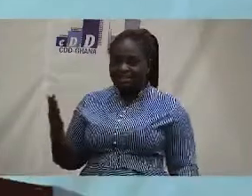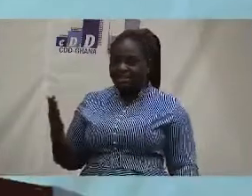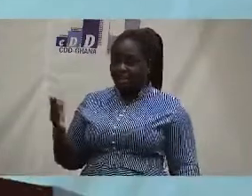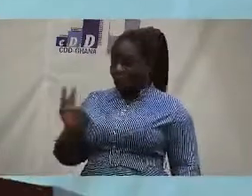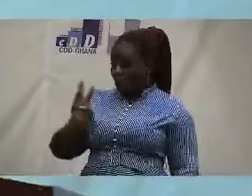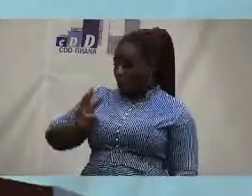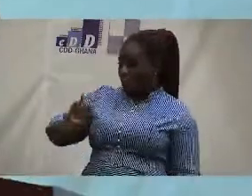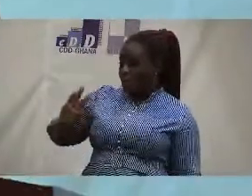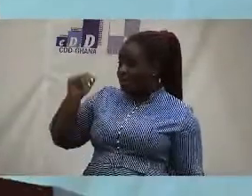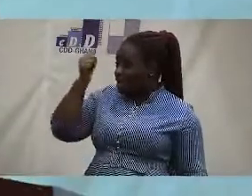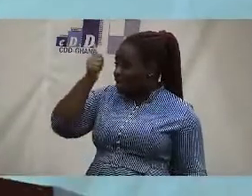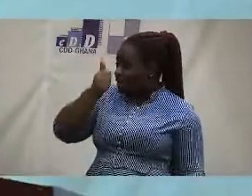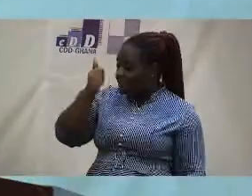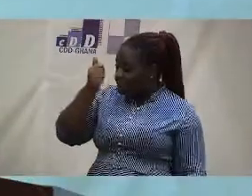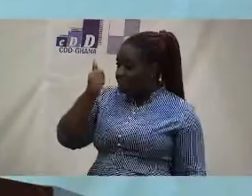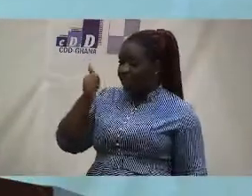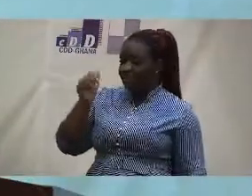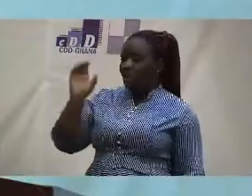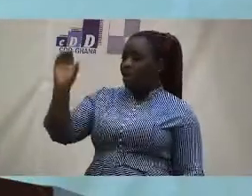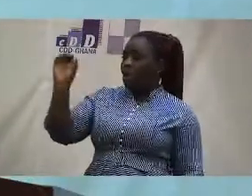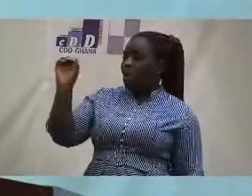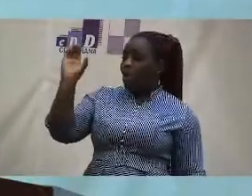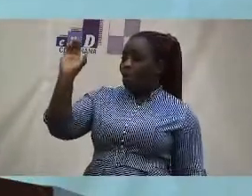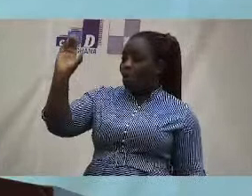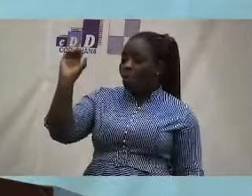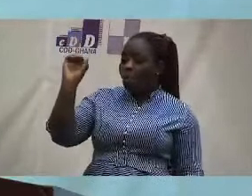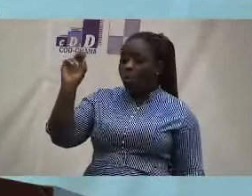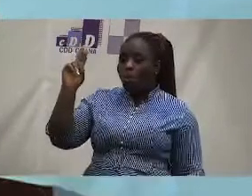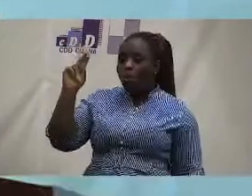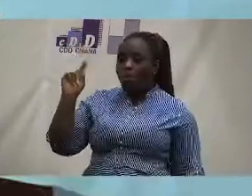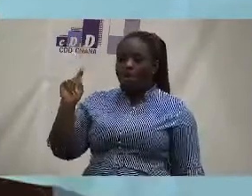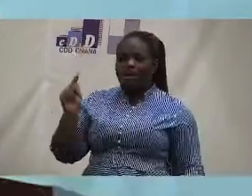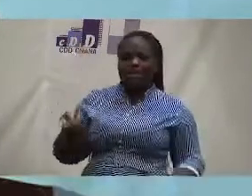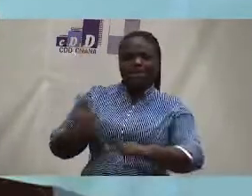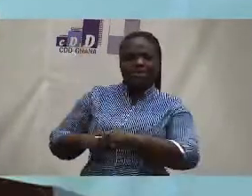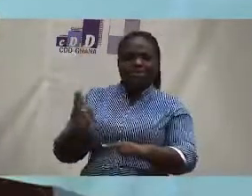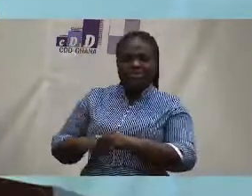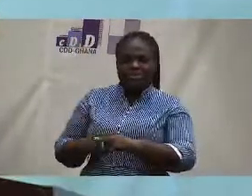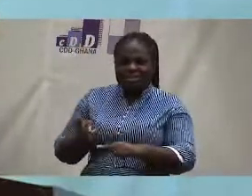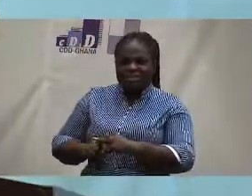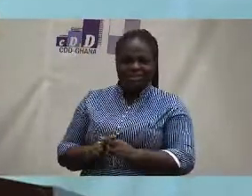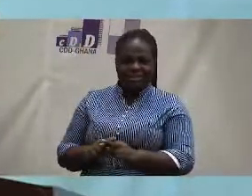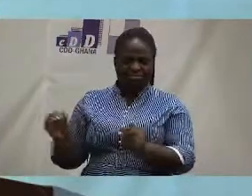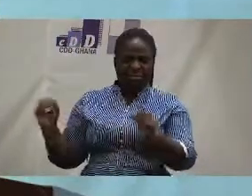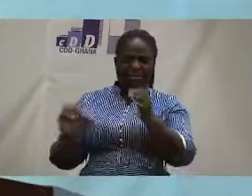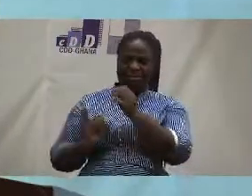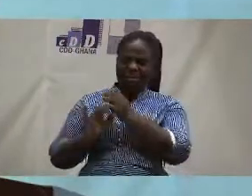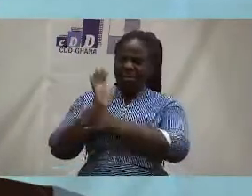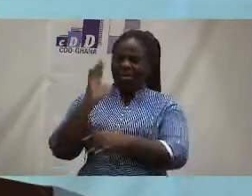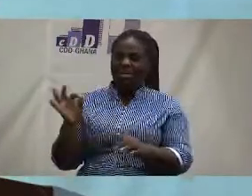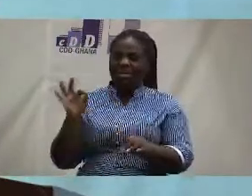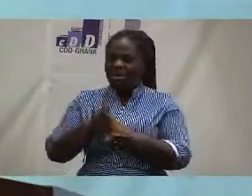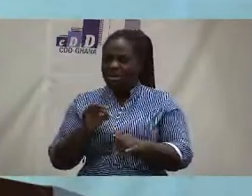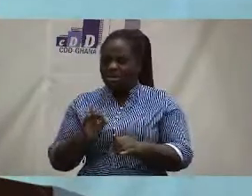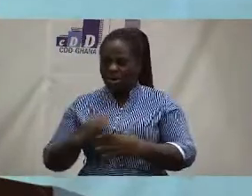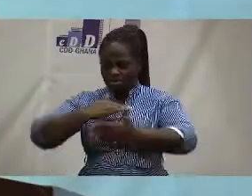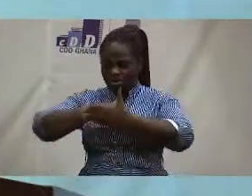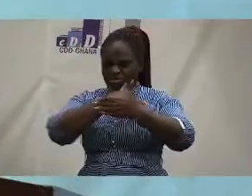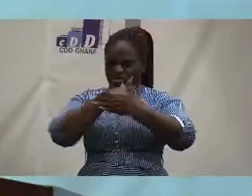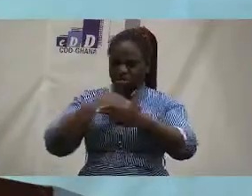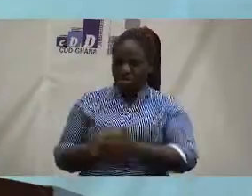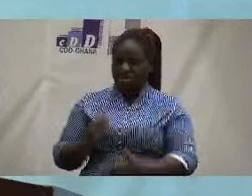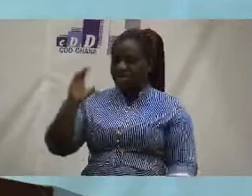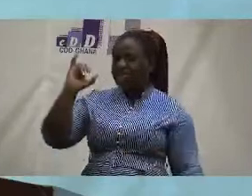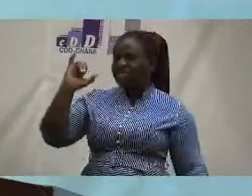in West Africa with coup and ratification coup taking place, increasingly flawed elections, restricting civic space,